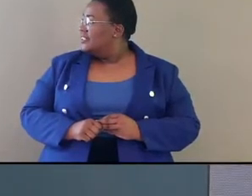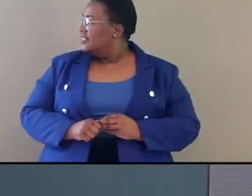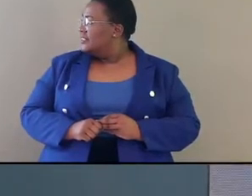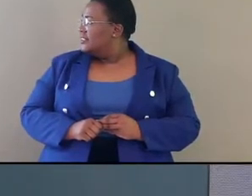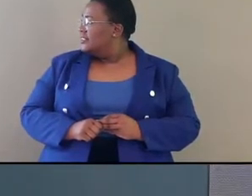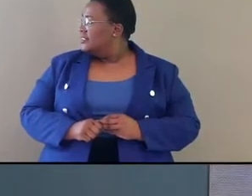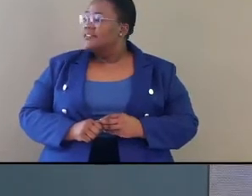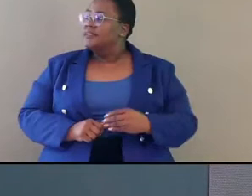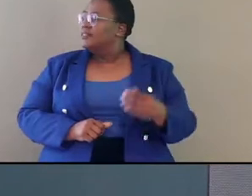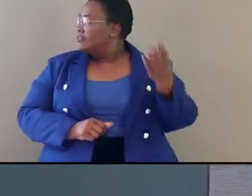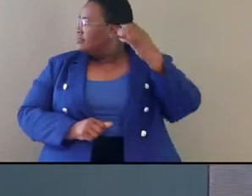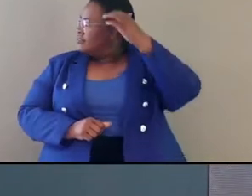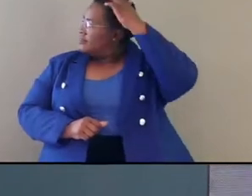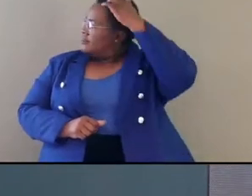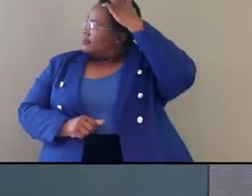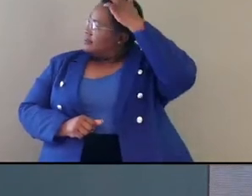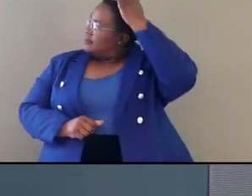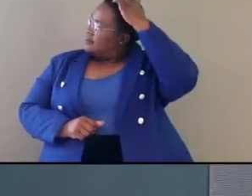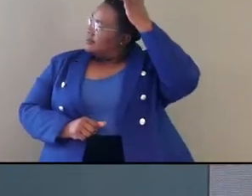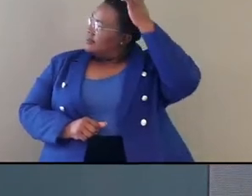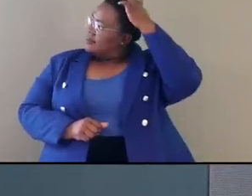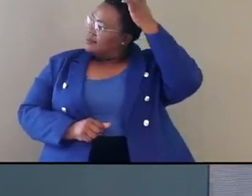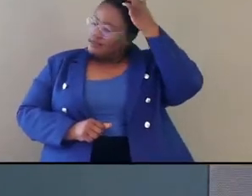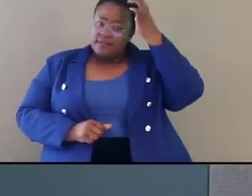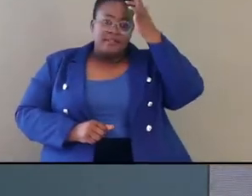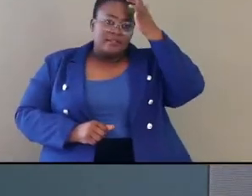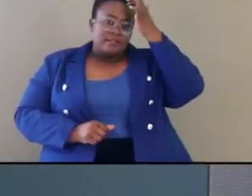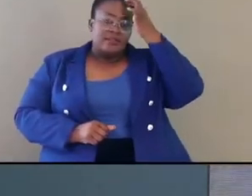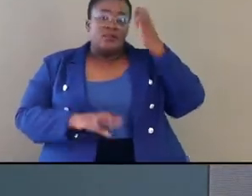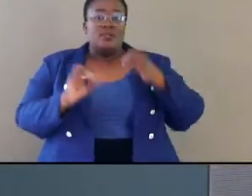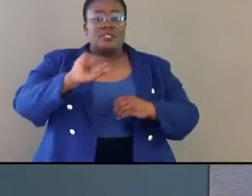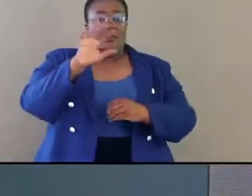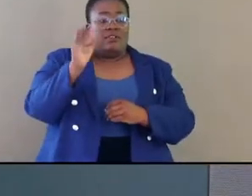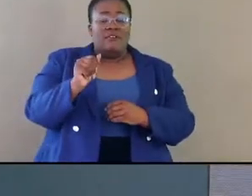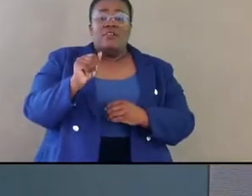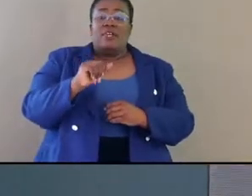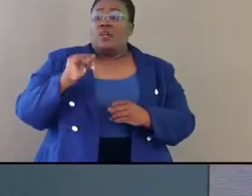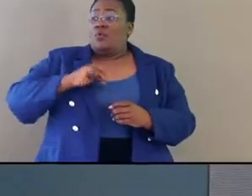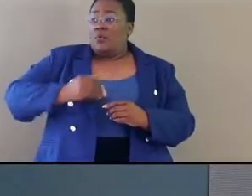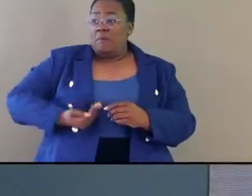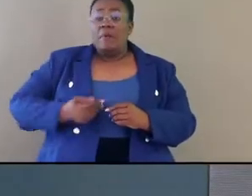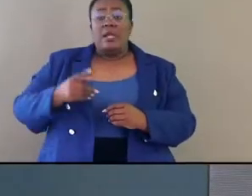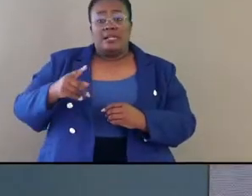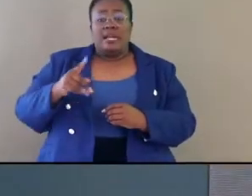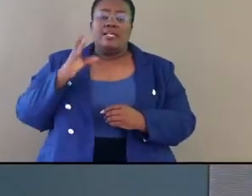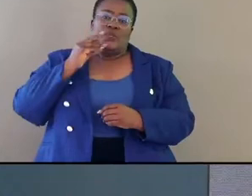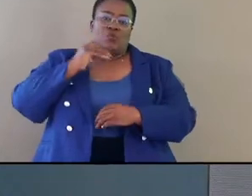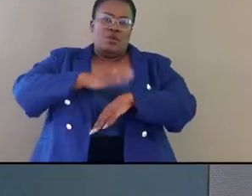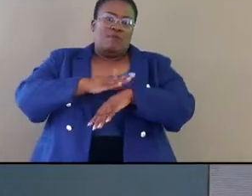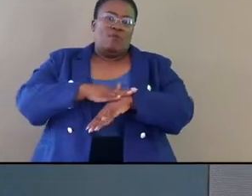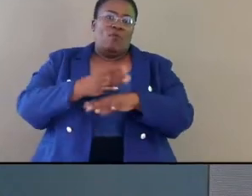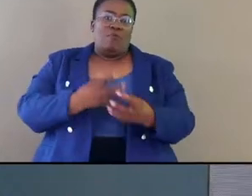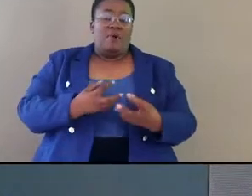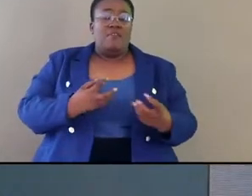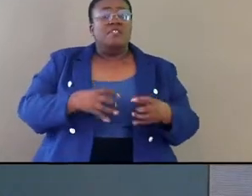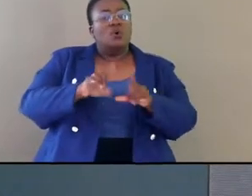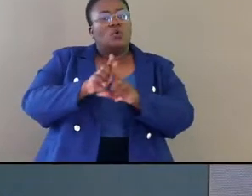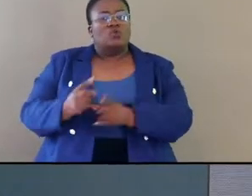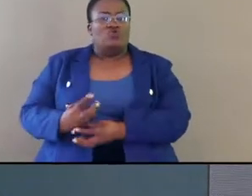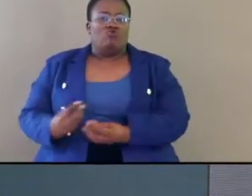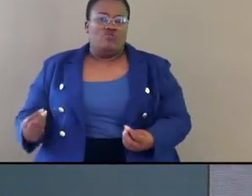So the president recently said that African women are the face of poverty and I'd actually extend that to say children too, right?